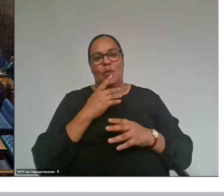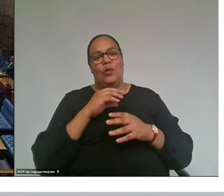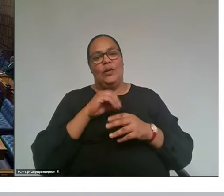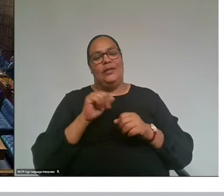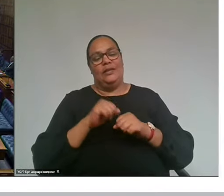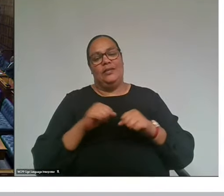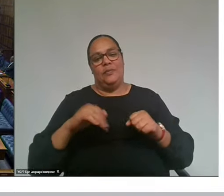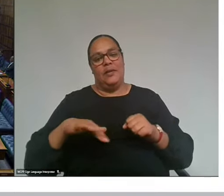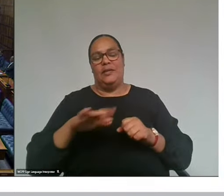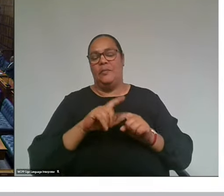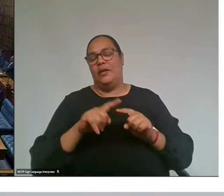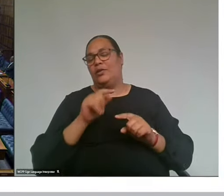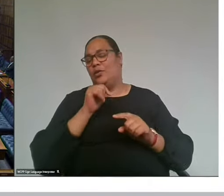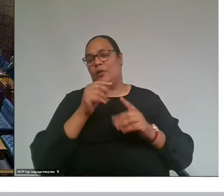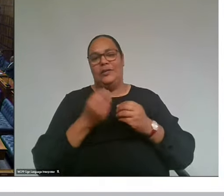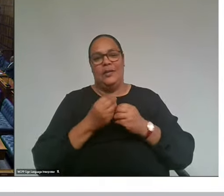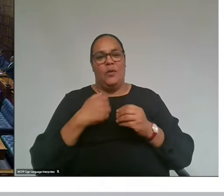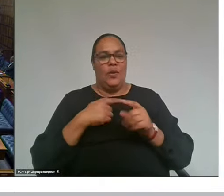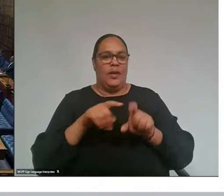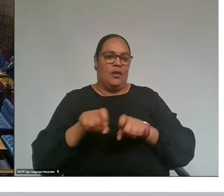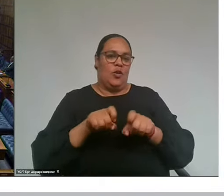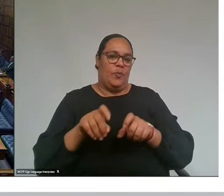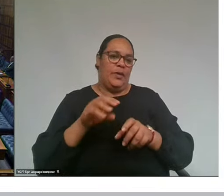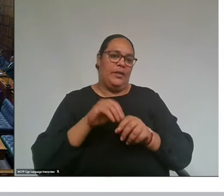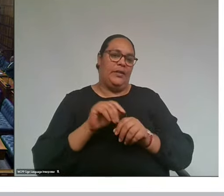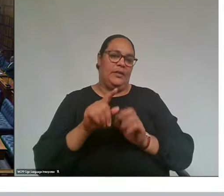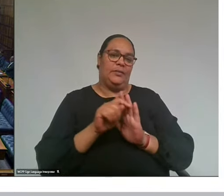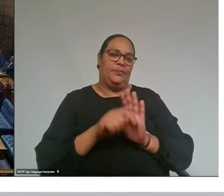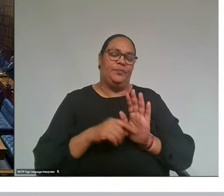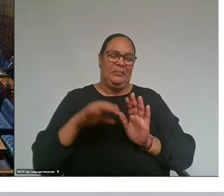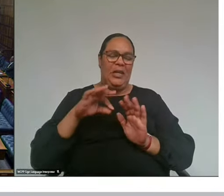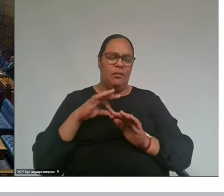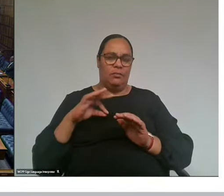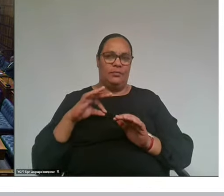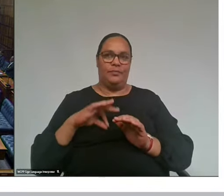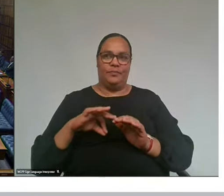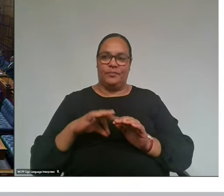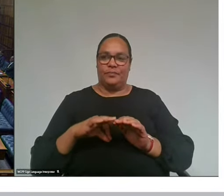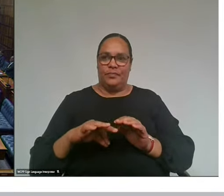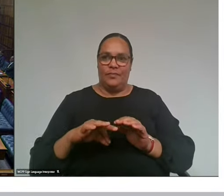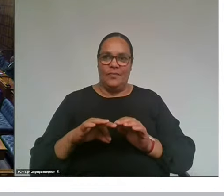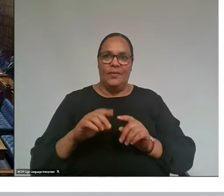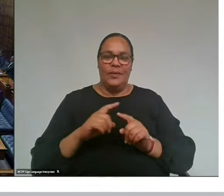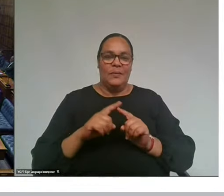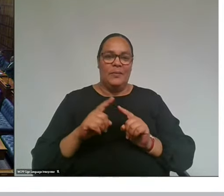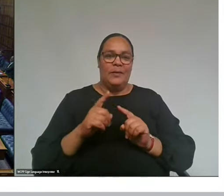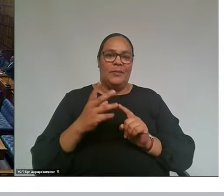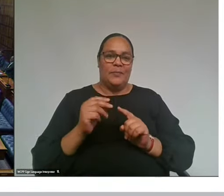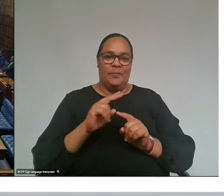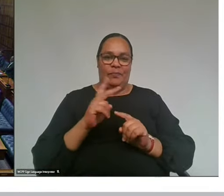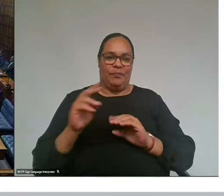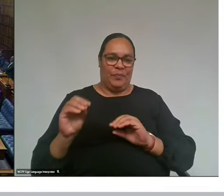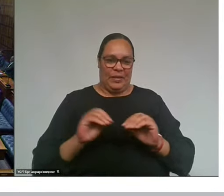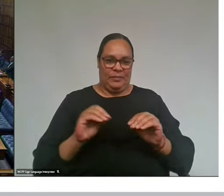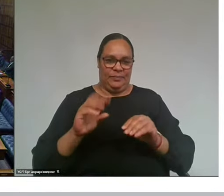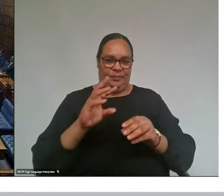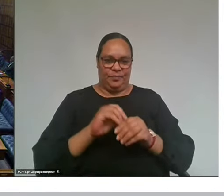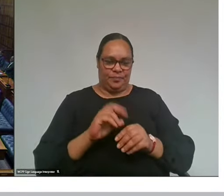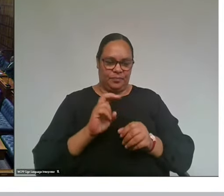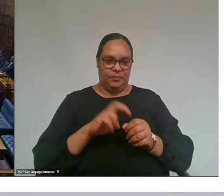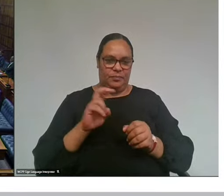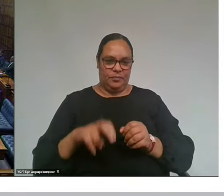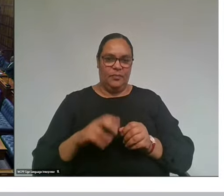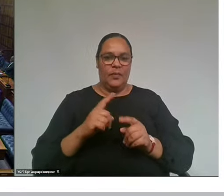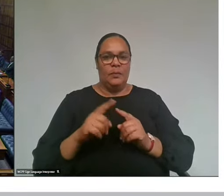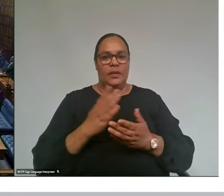so it wasn't something that we could compete with in terms of the salaries that they were offered there were other mve movements in in the resignations